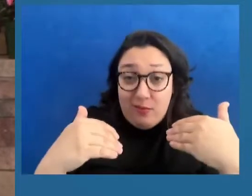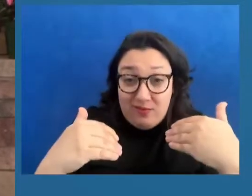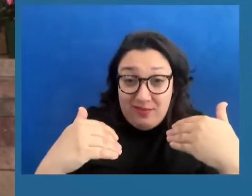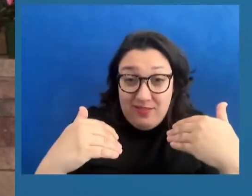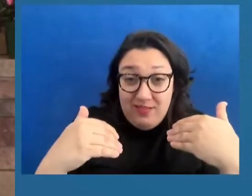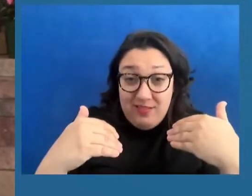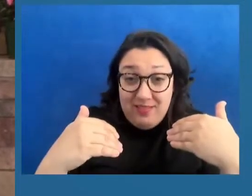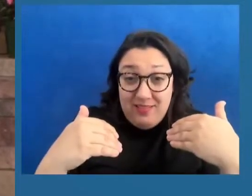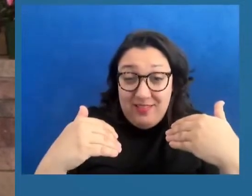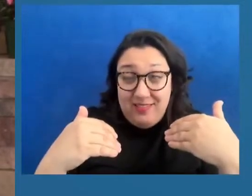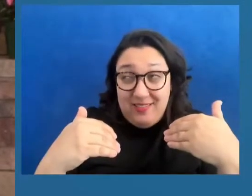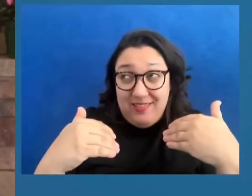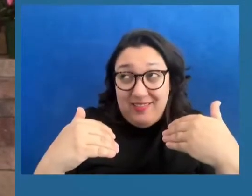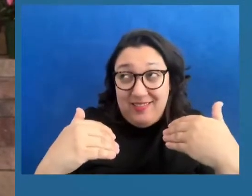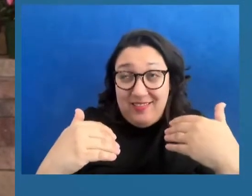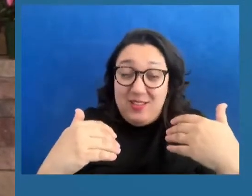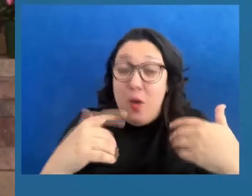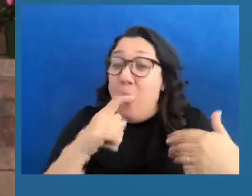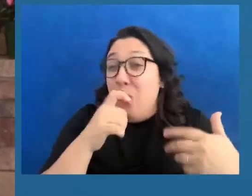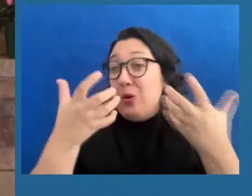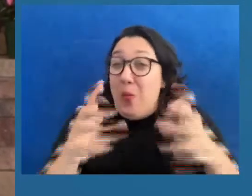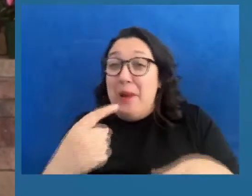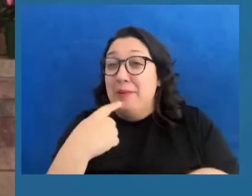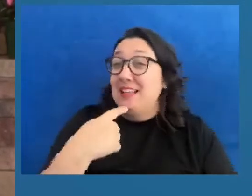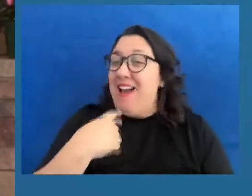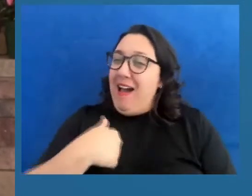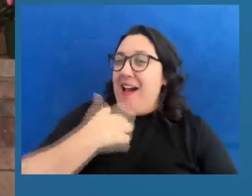I shouldn't have said that.